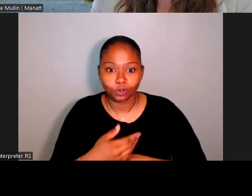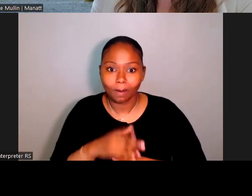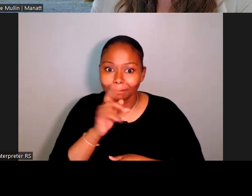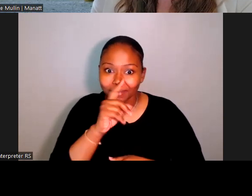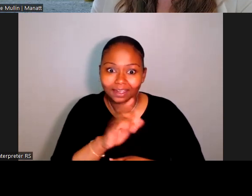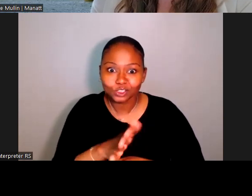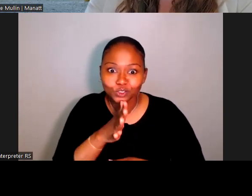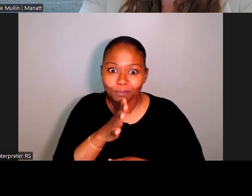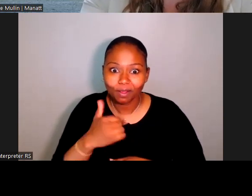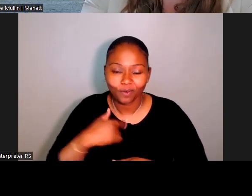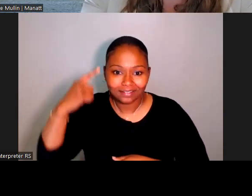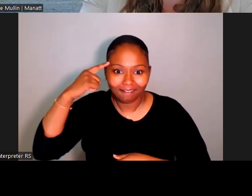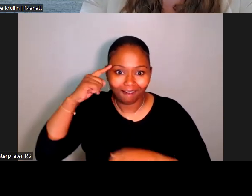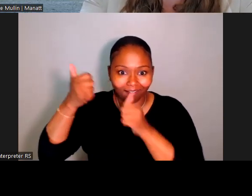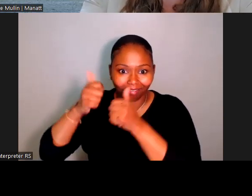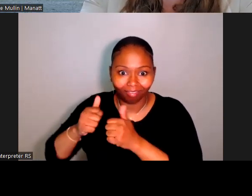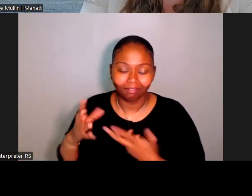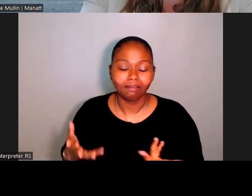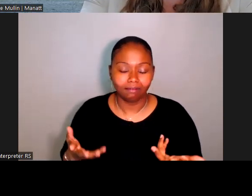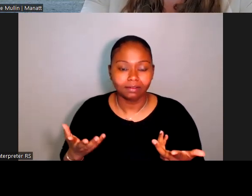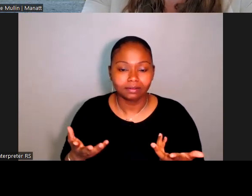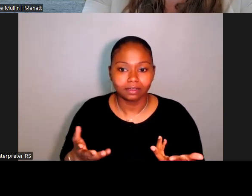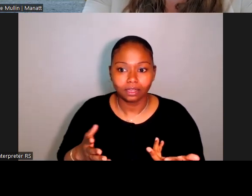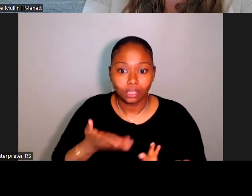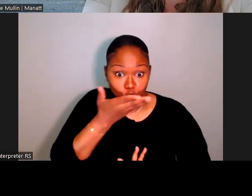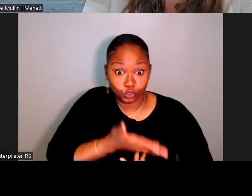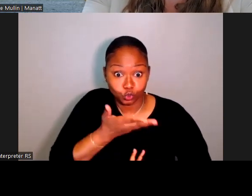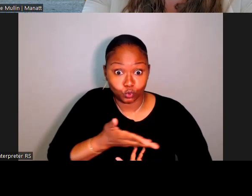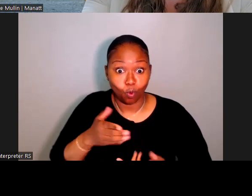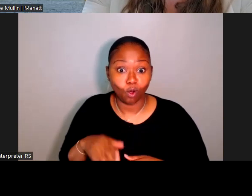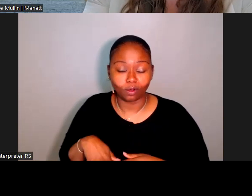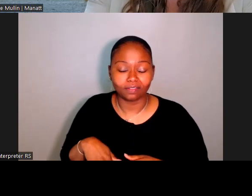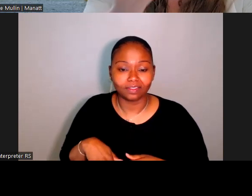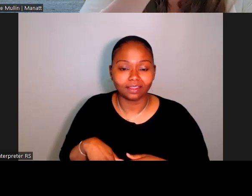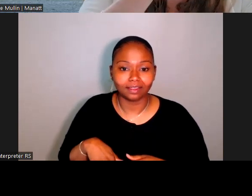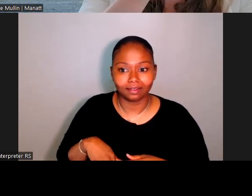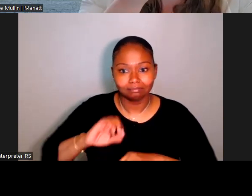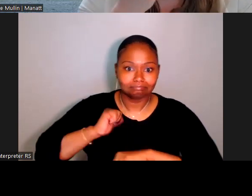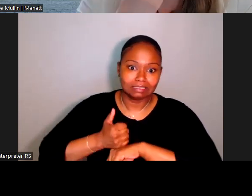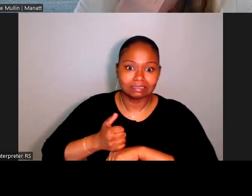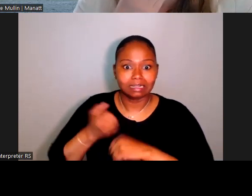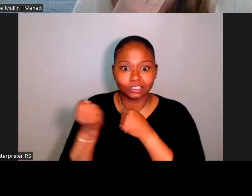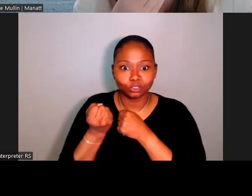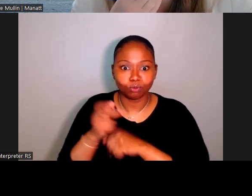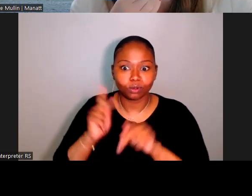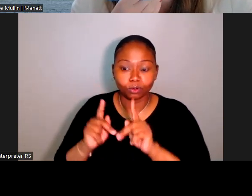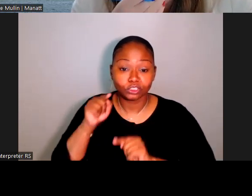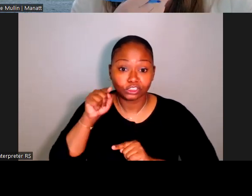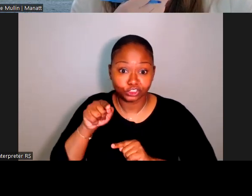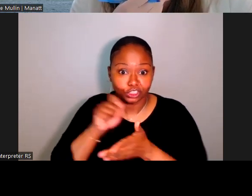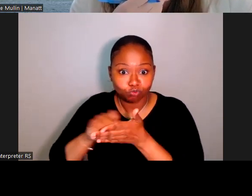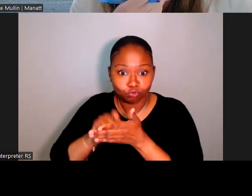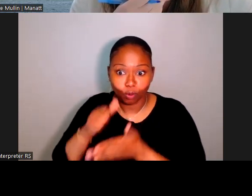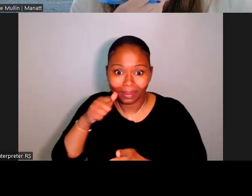cognitive impairment, and you are the designated support person. And she wrote me a letter, and I was able to go in.